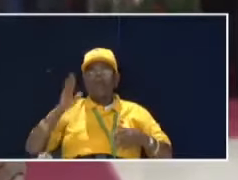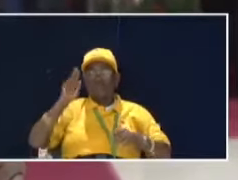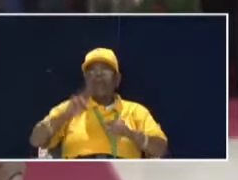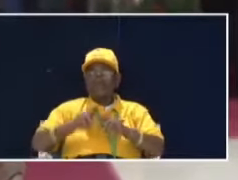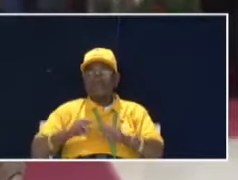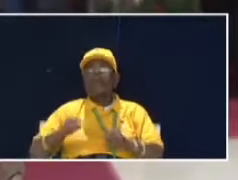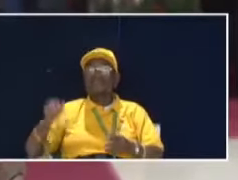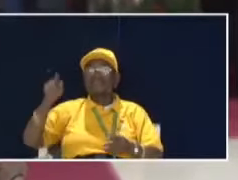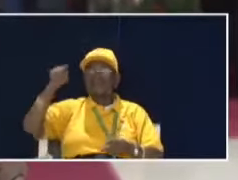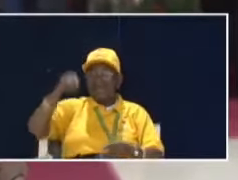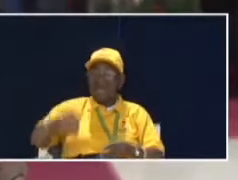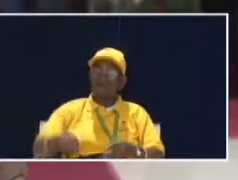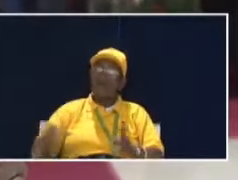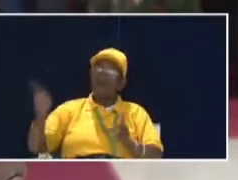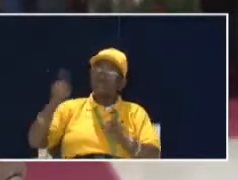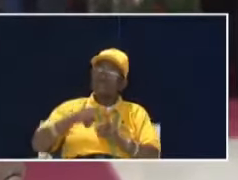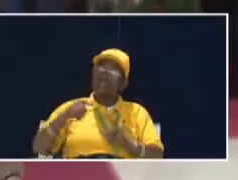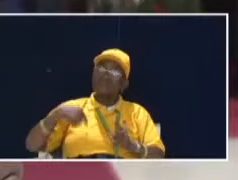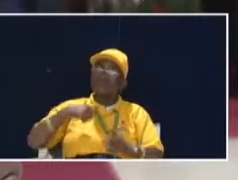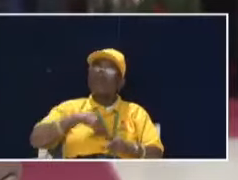destiny.